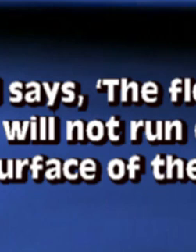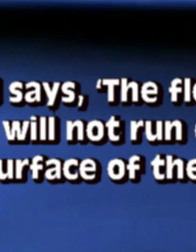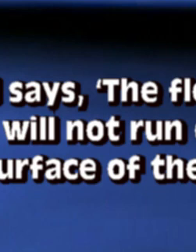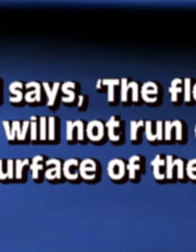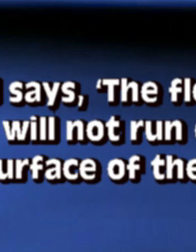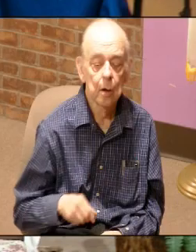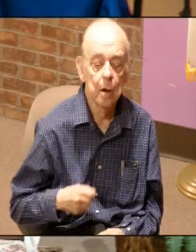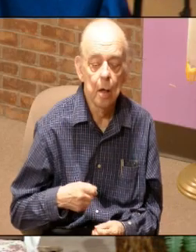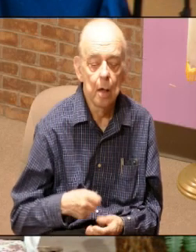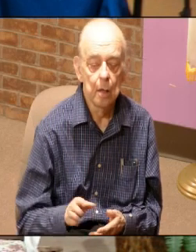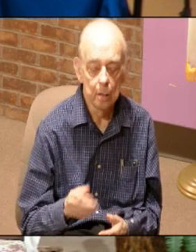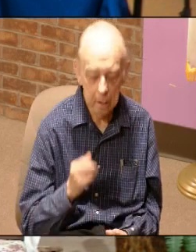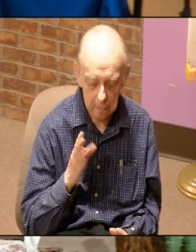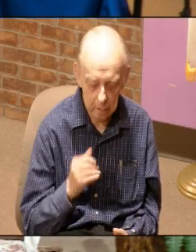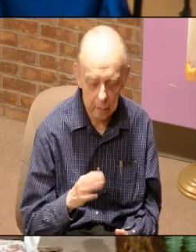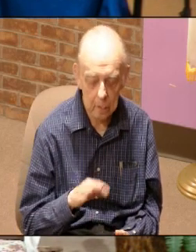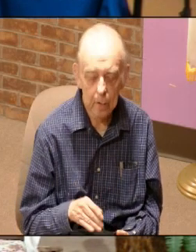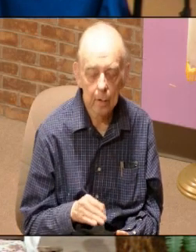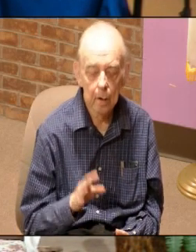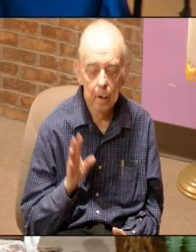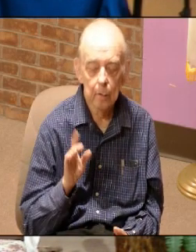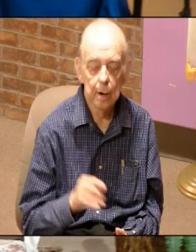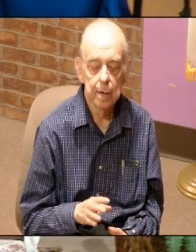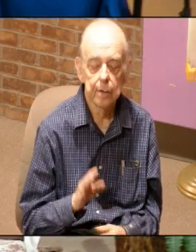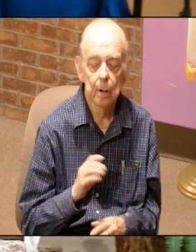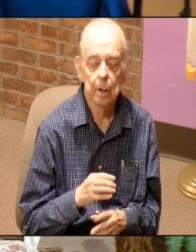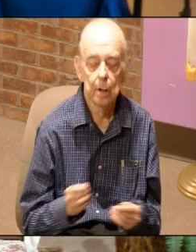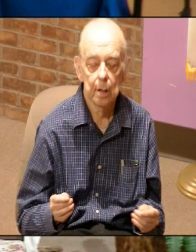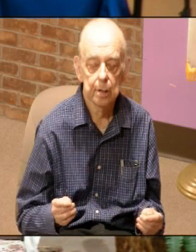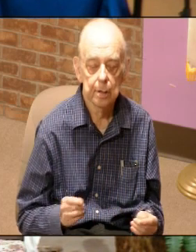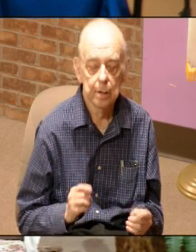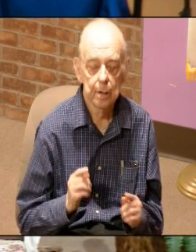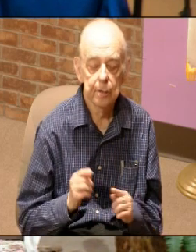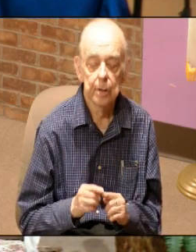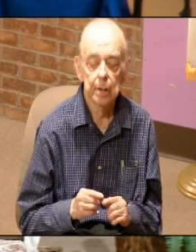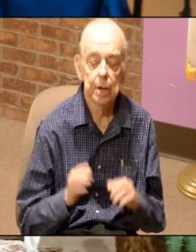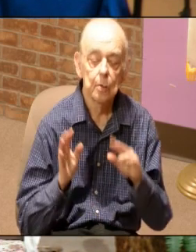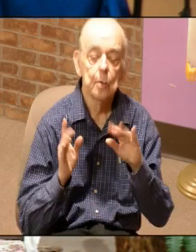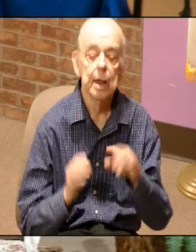lamb until it rains again